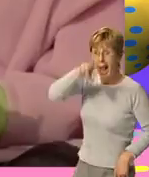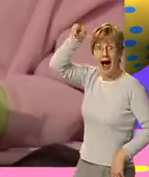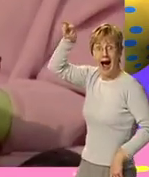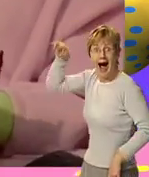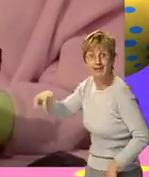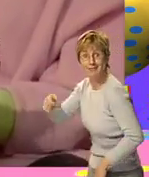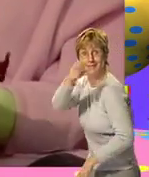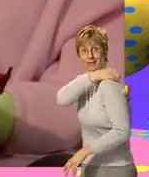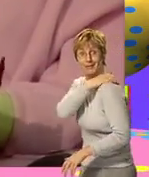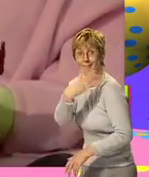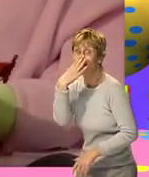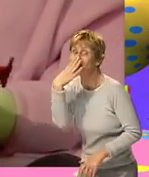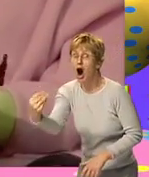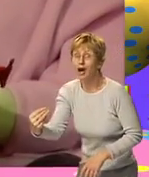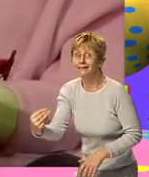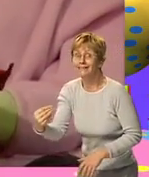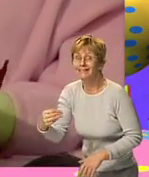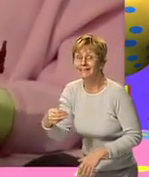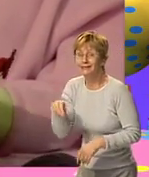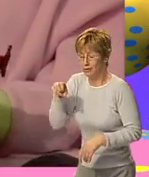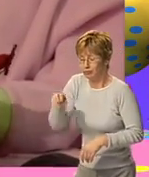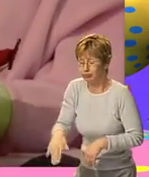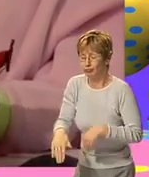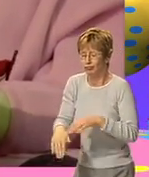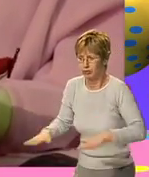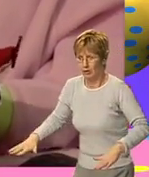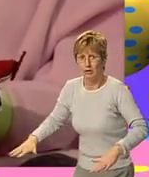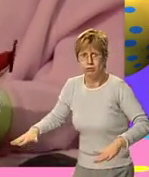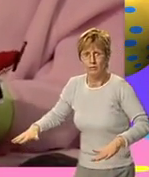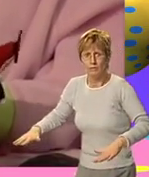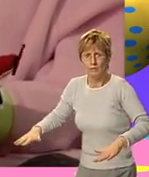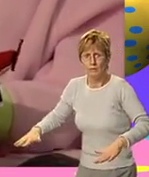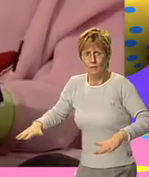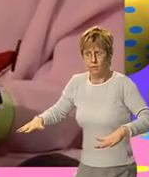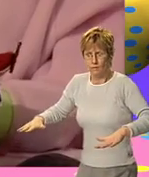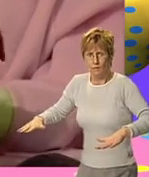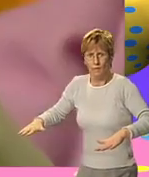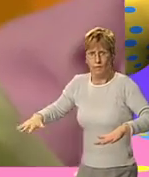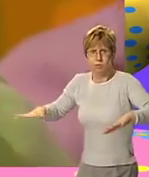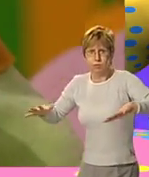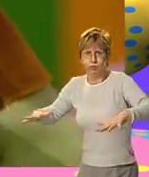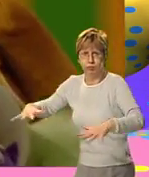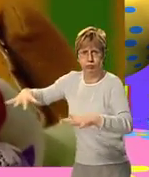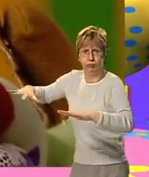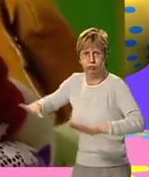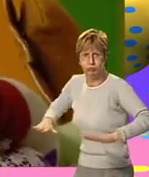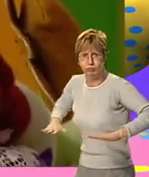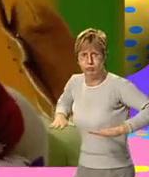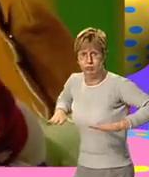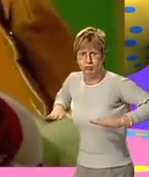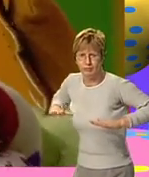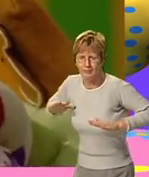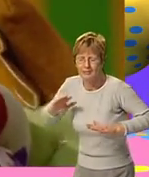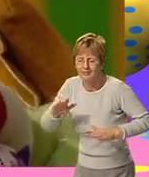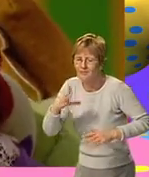water rose higher and higher. It nearly covered the fox's back. Hop onto my head, gingerbread